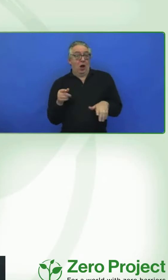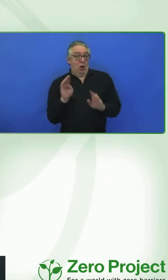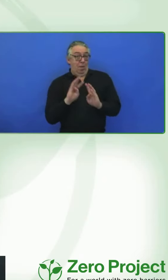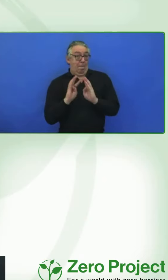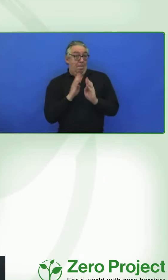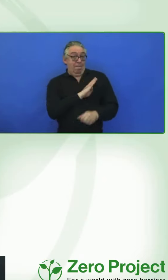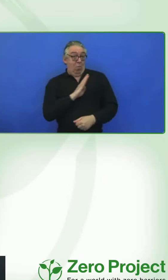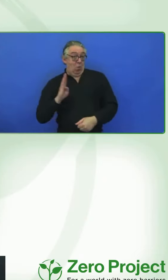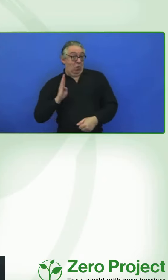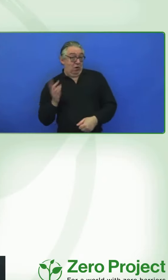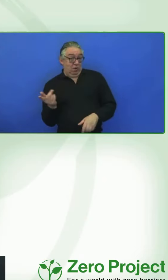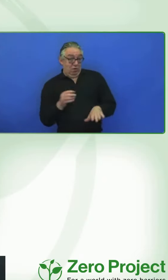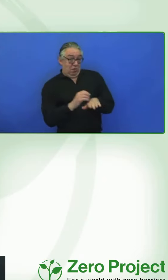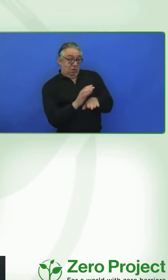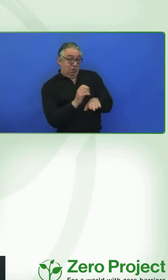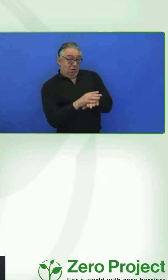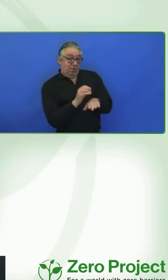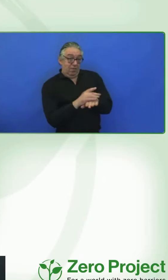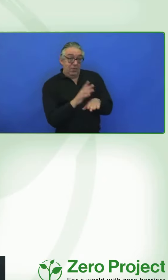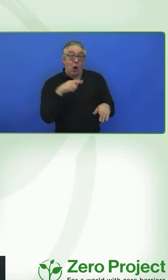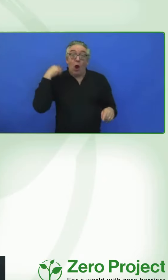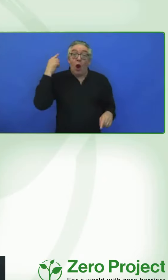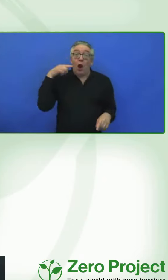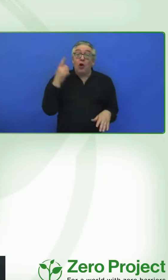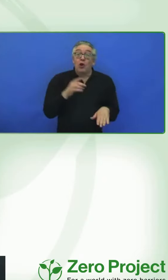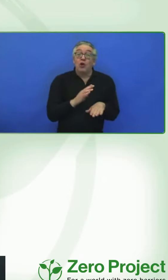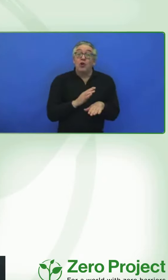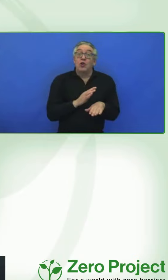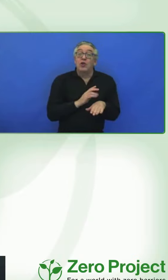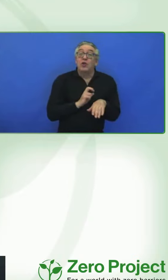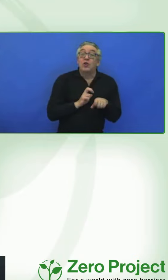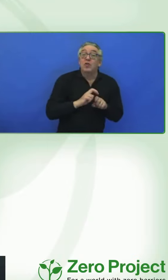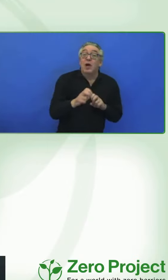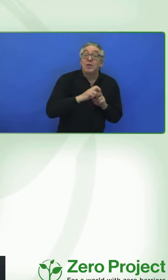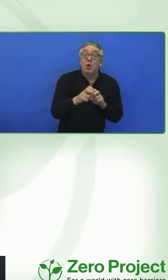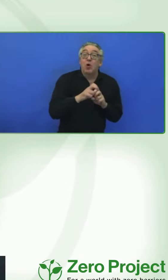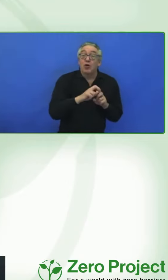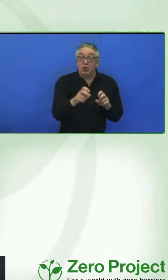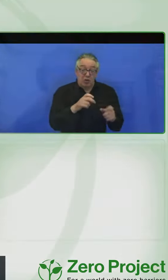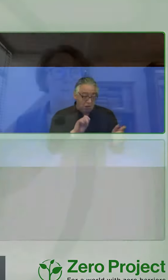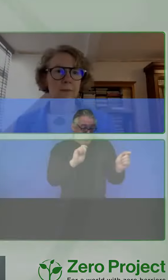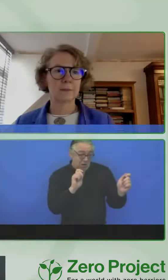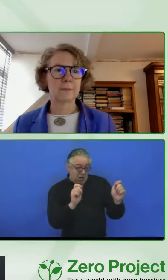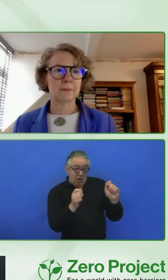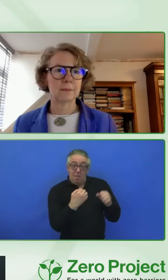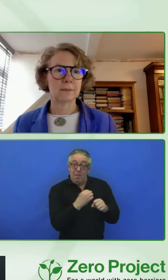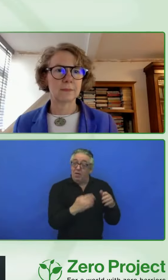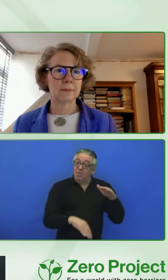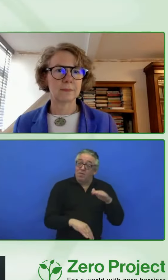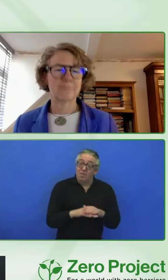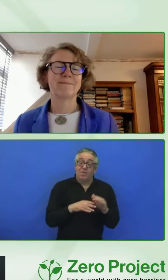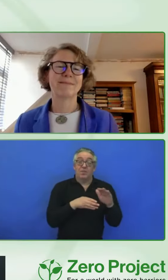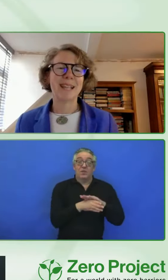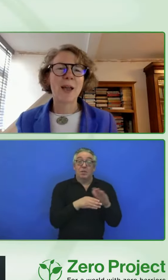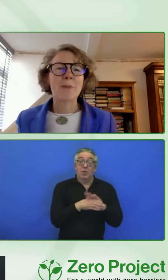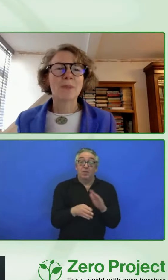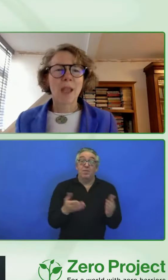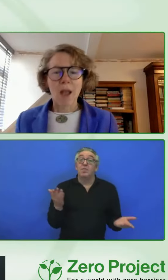offered a truly accessible public transport system. So Joanna, I'm looking forward to your presentation, and over to you.